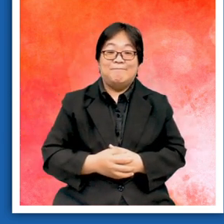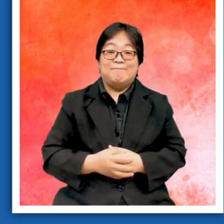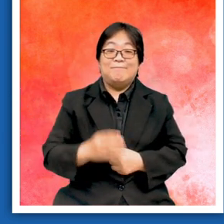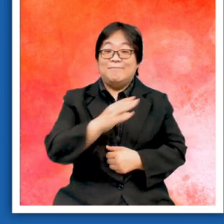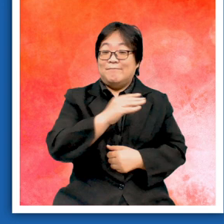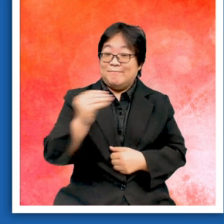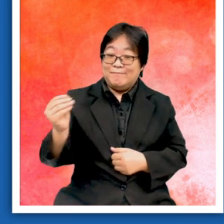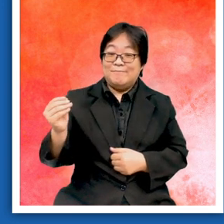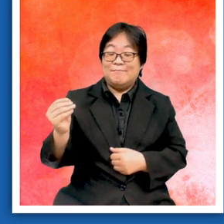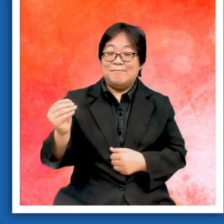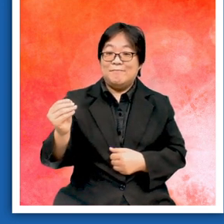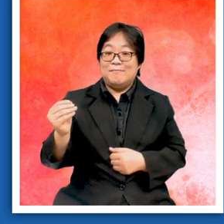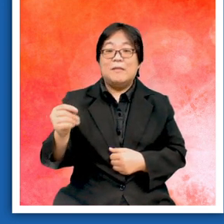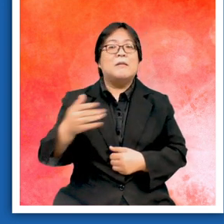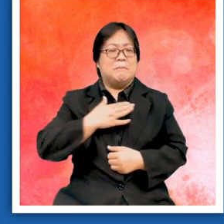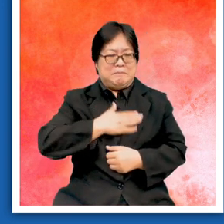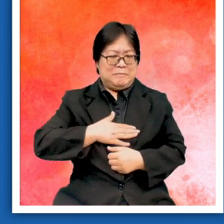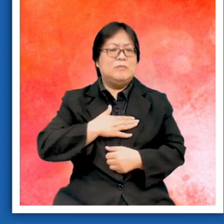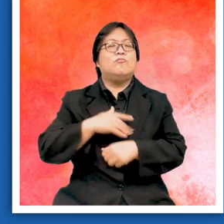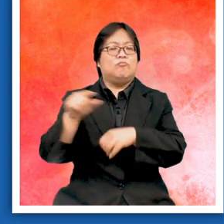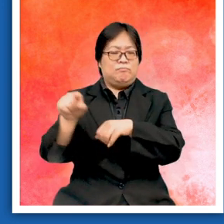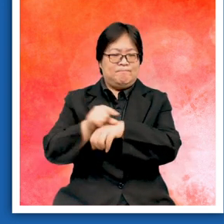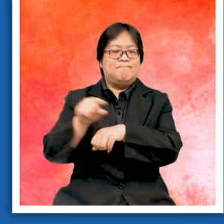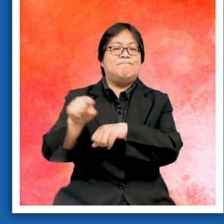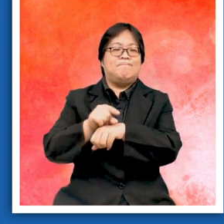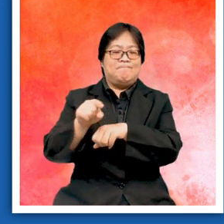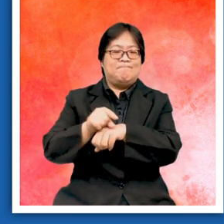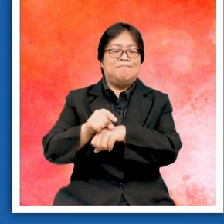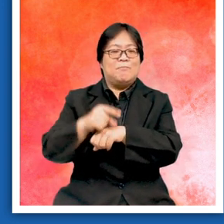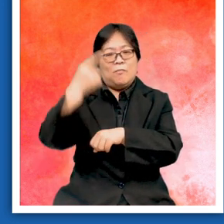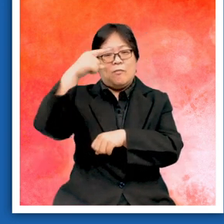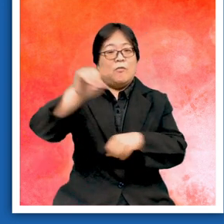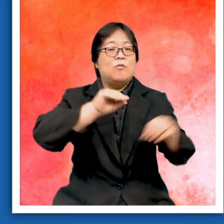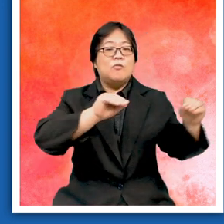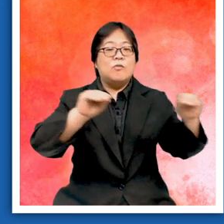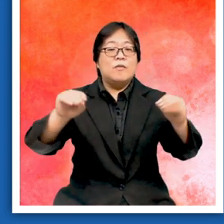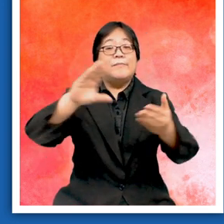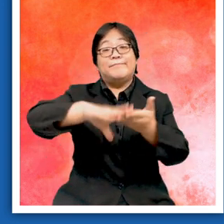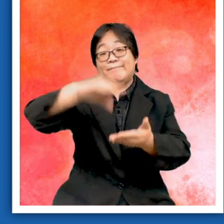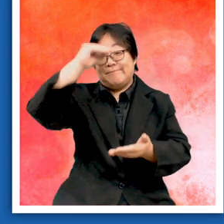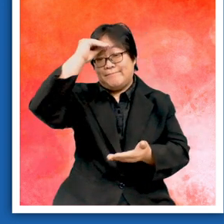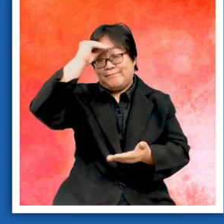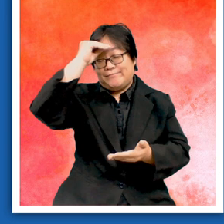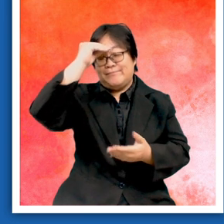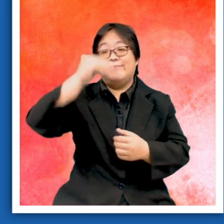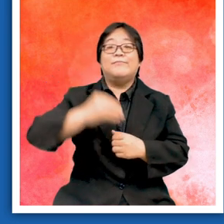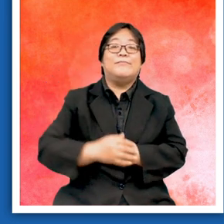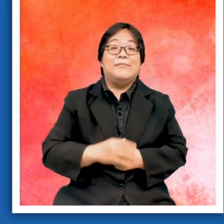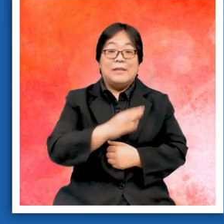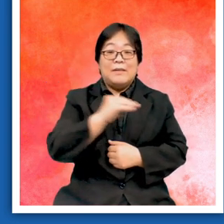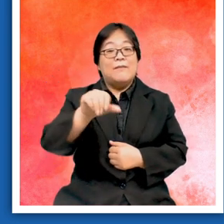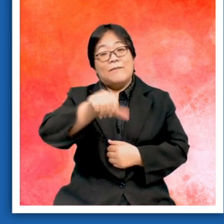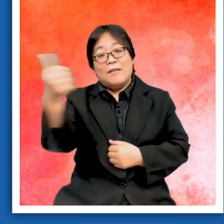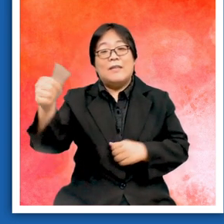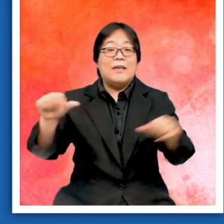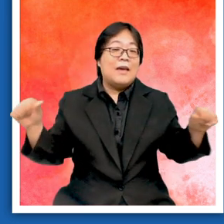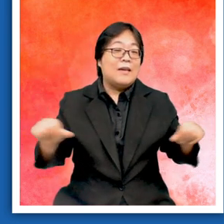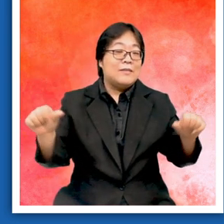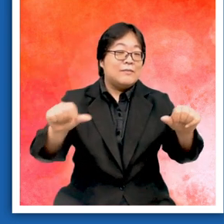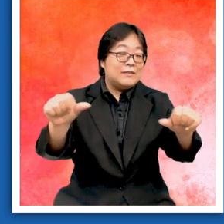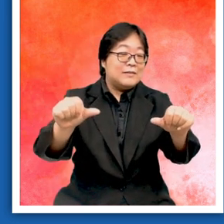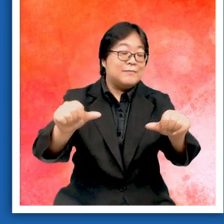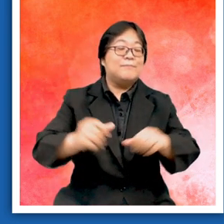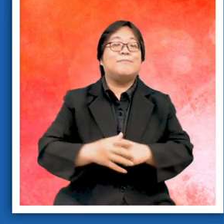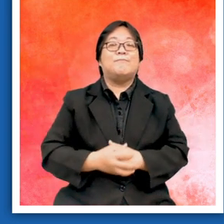and do use it for teaching and learning purposes as well as other activities that you might